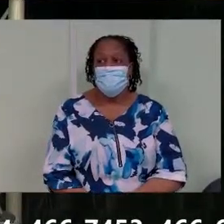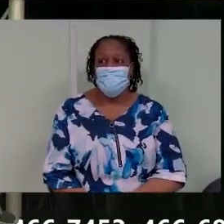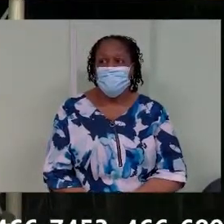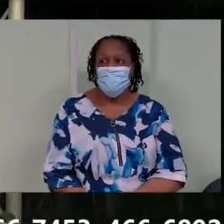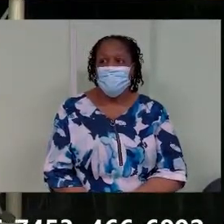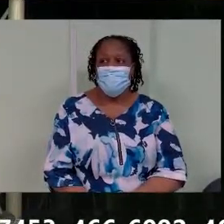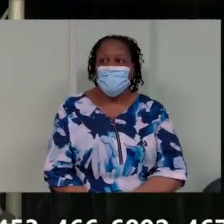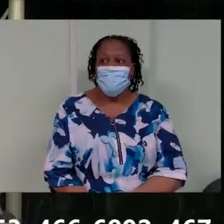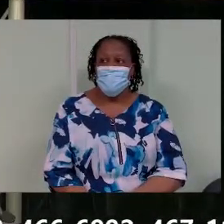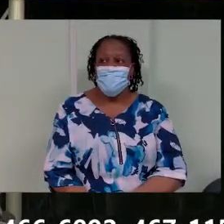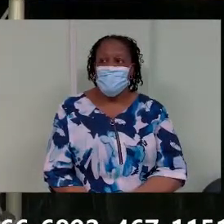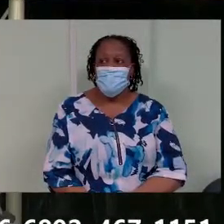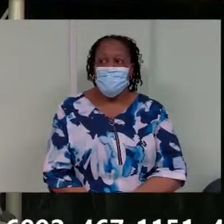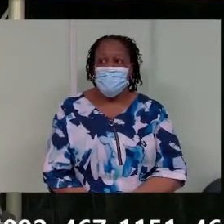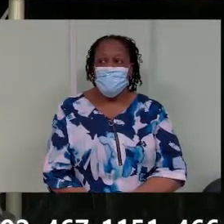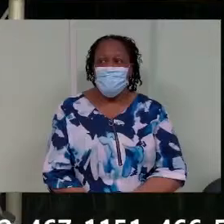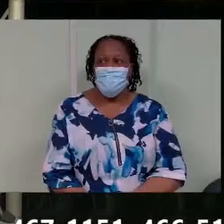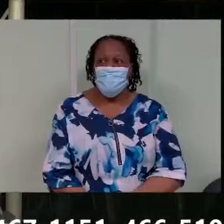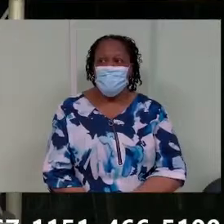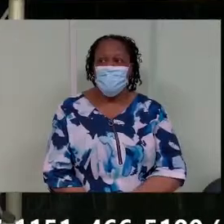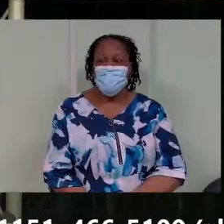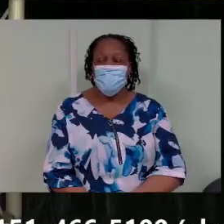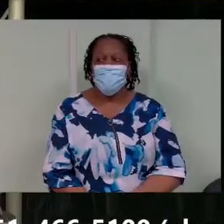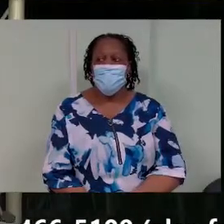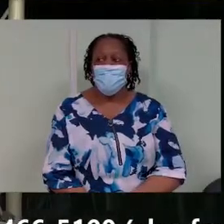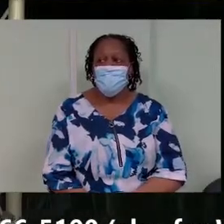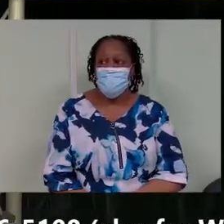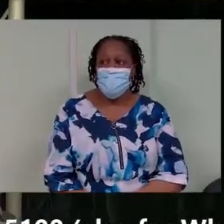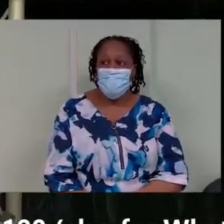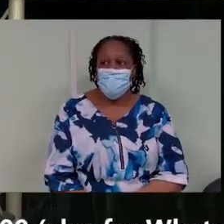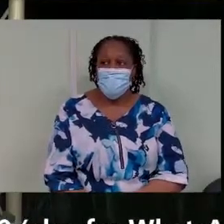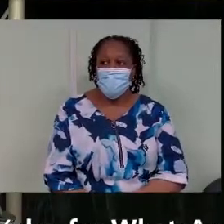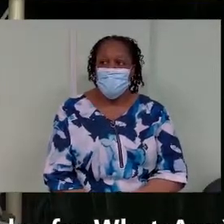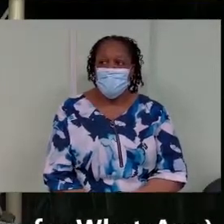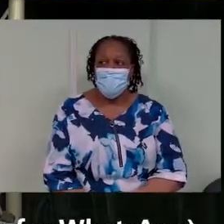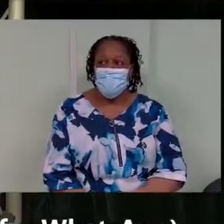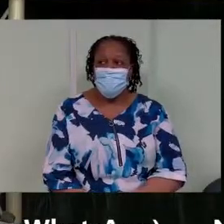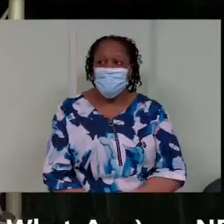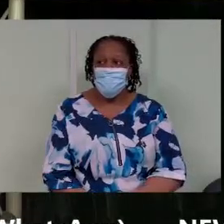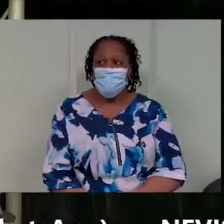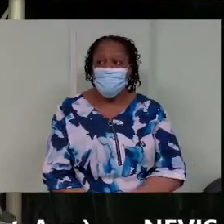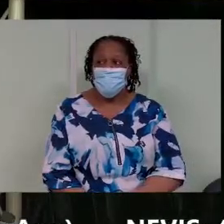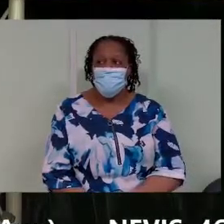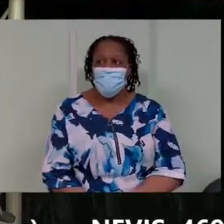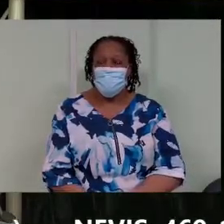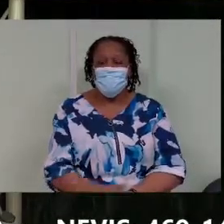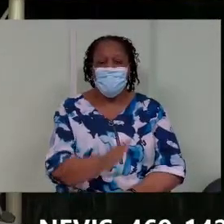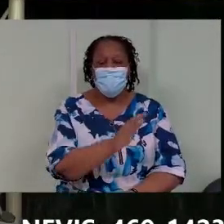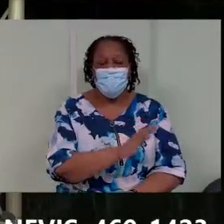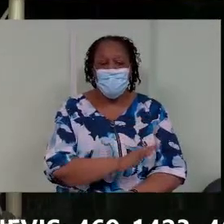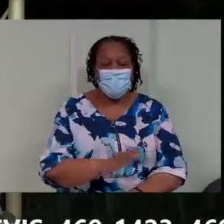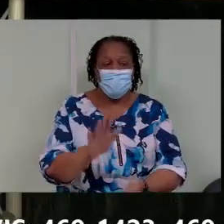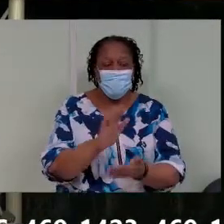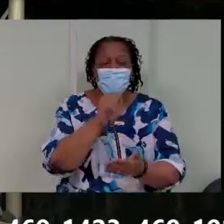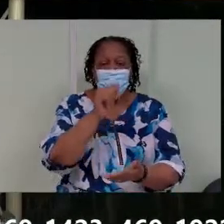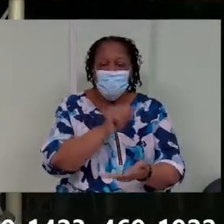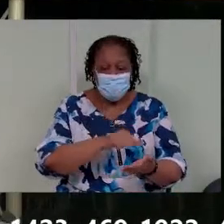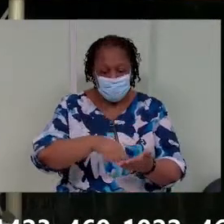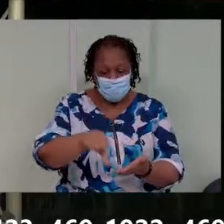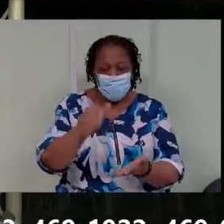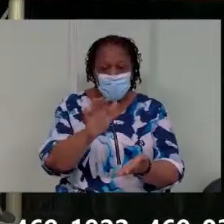emergency regulations, the protocols to be observed for these private schools are also detailed in